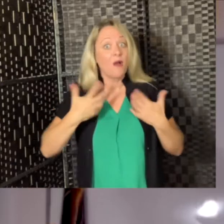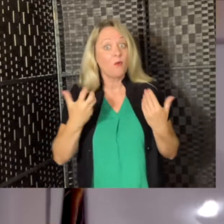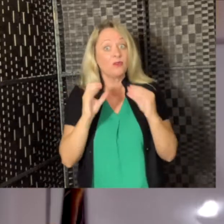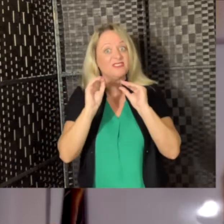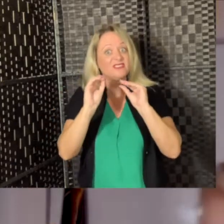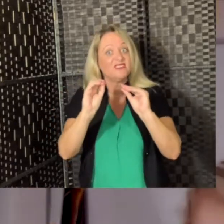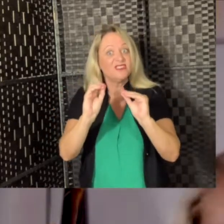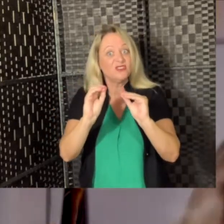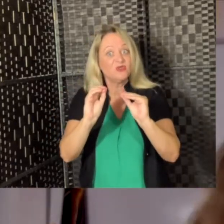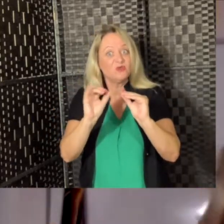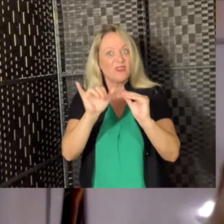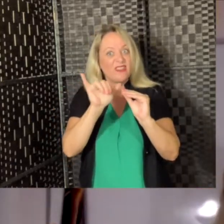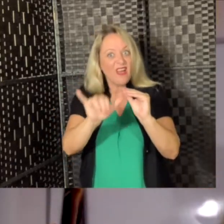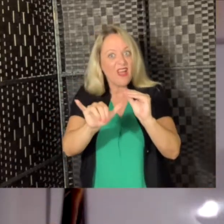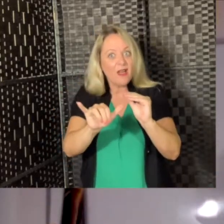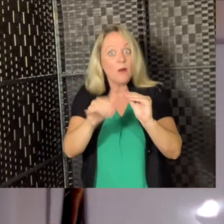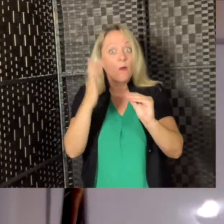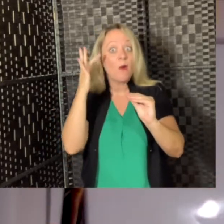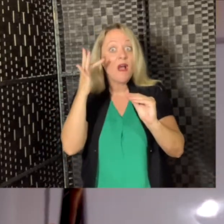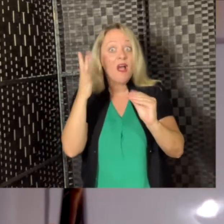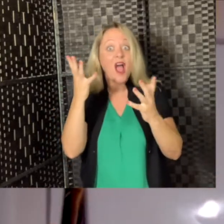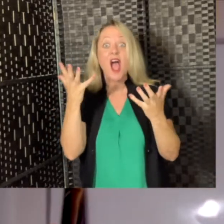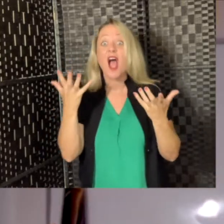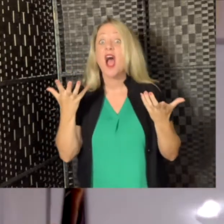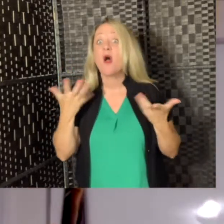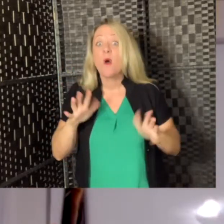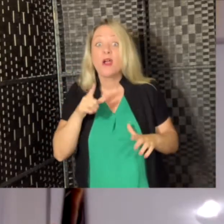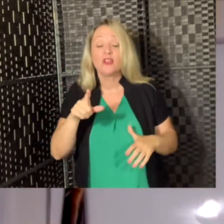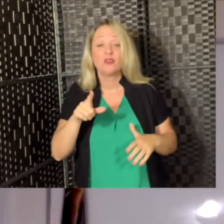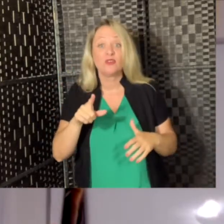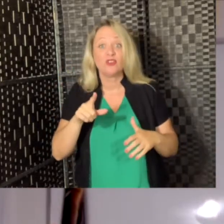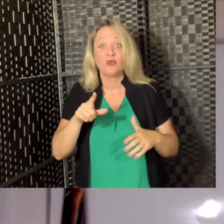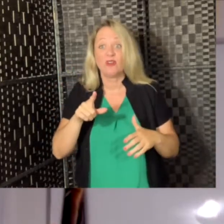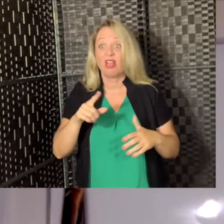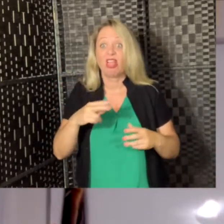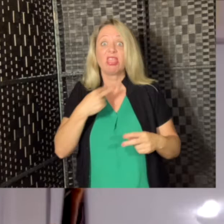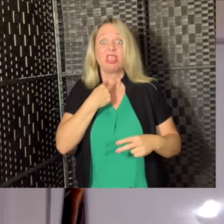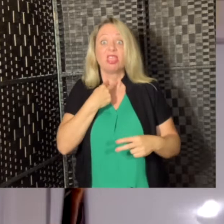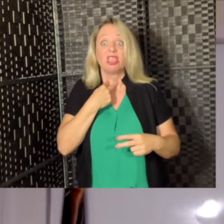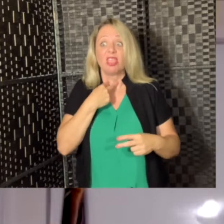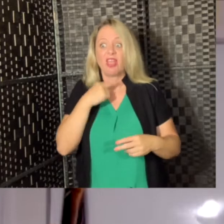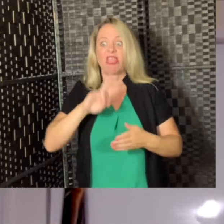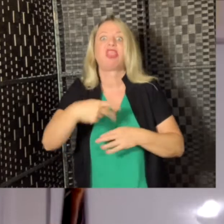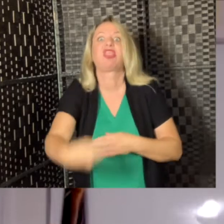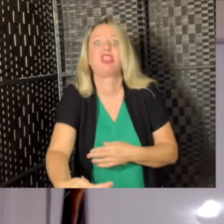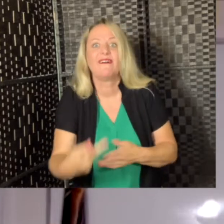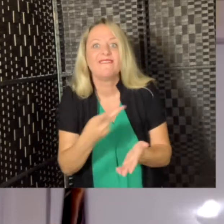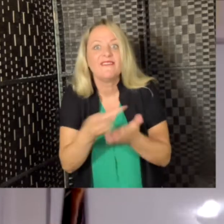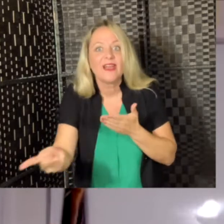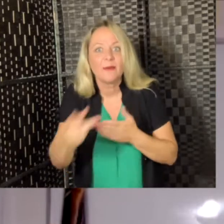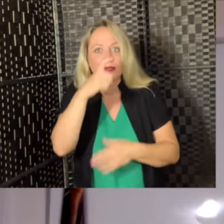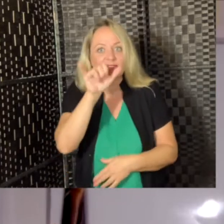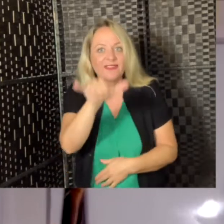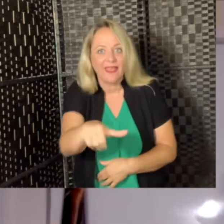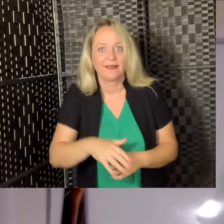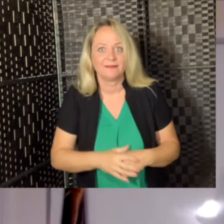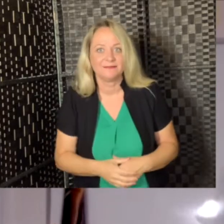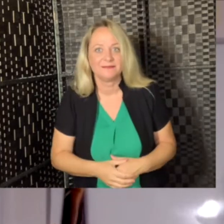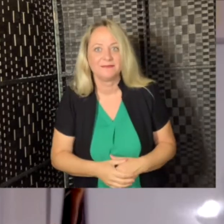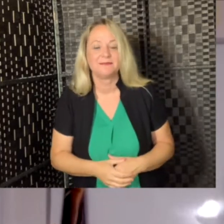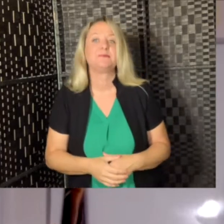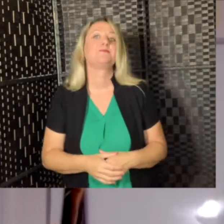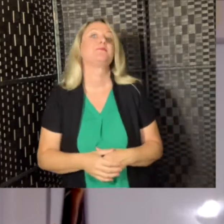do. So first we want to know that when there are two people, there's a relationship